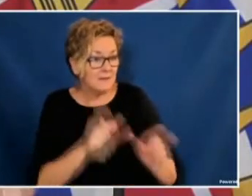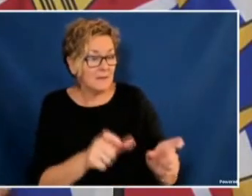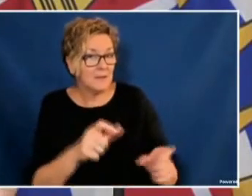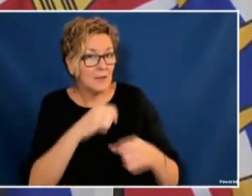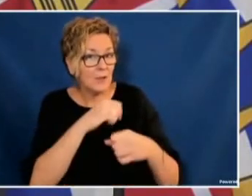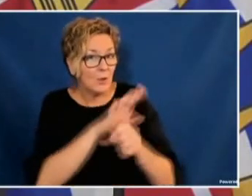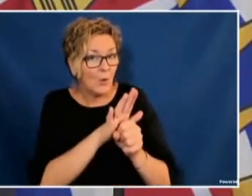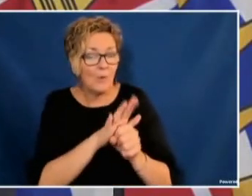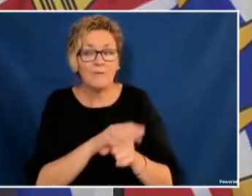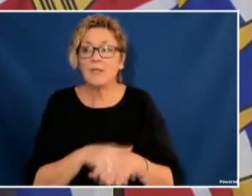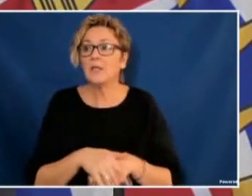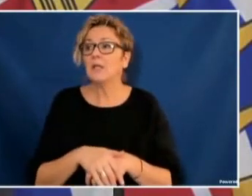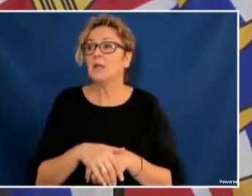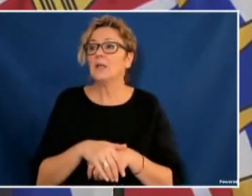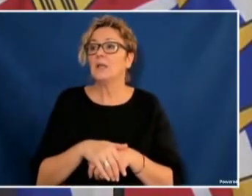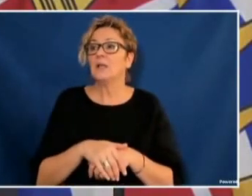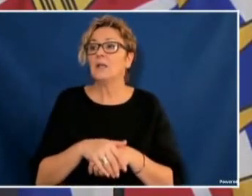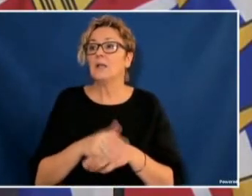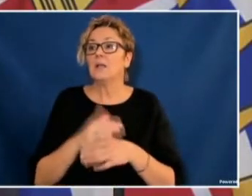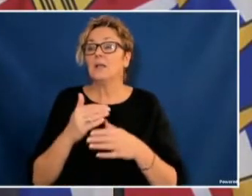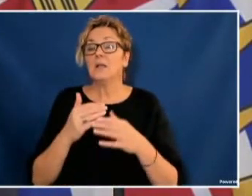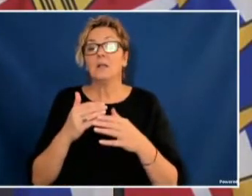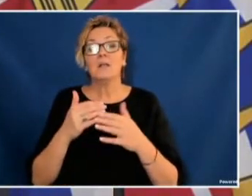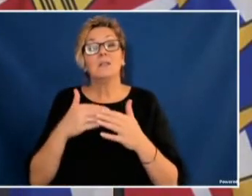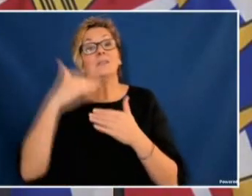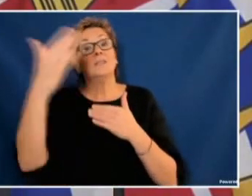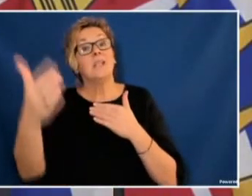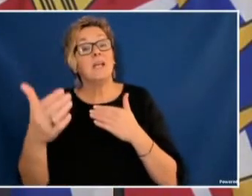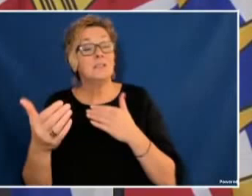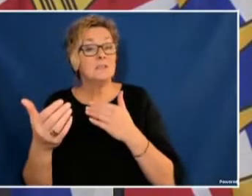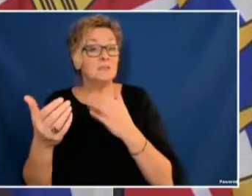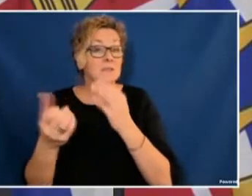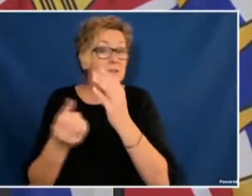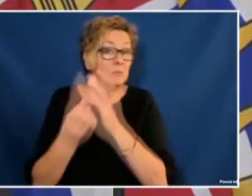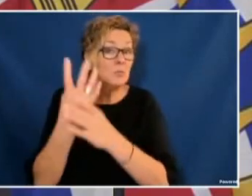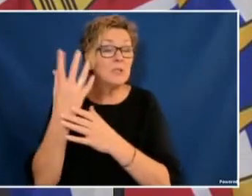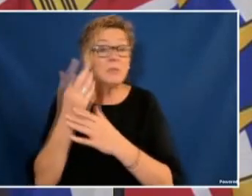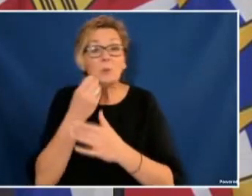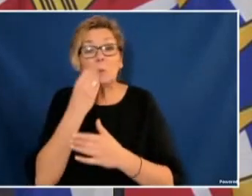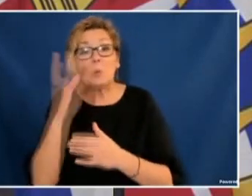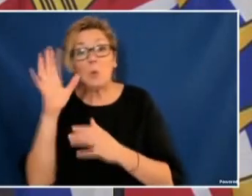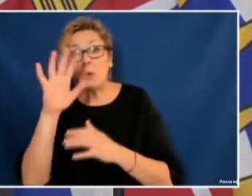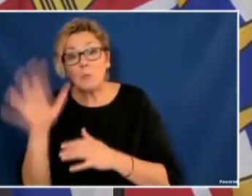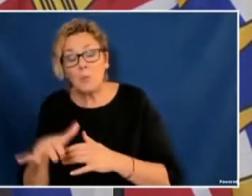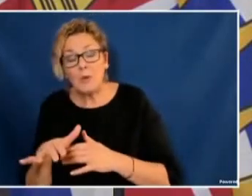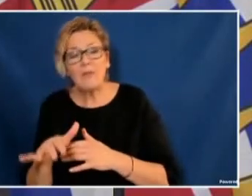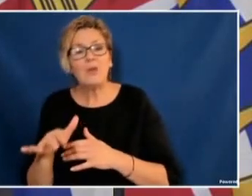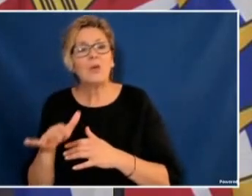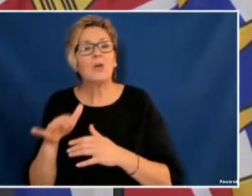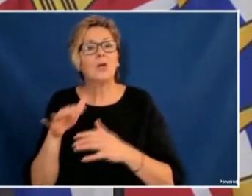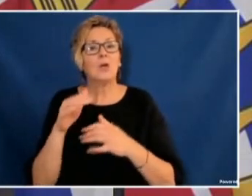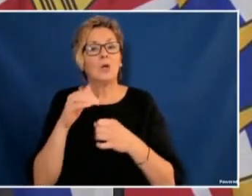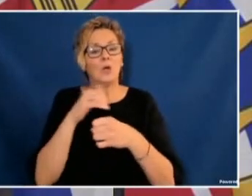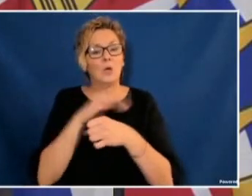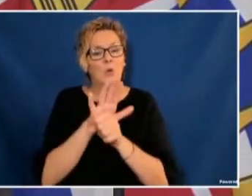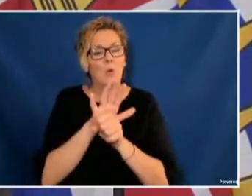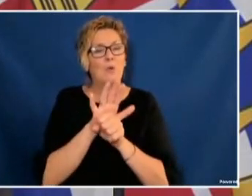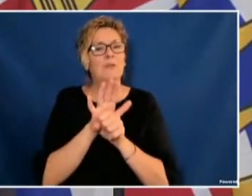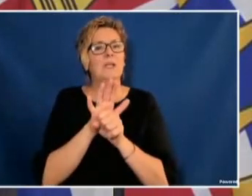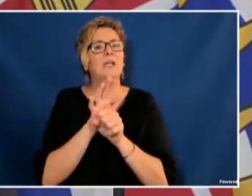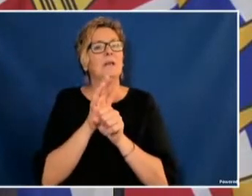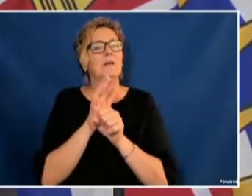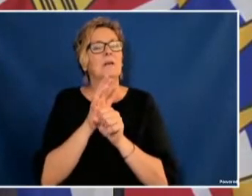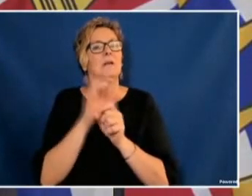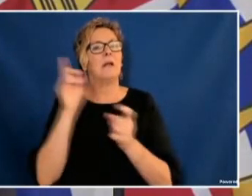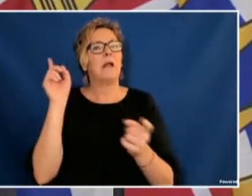to provide meals for those of us who don't have time to cook this COVID times. But, you know, this is a really important